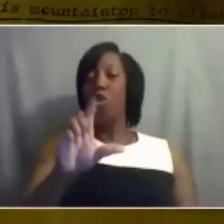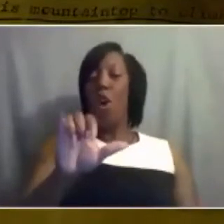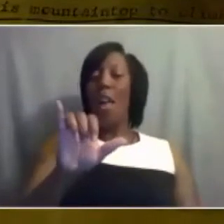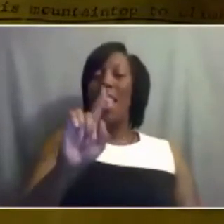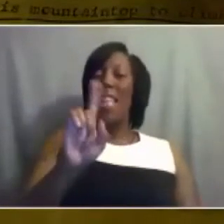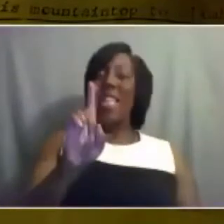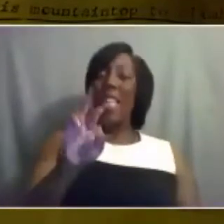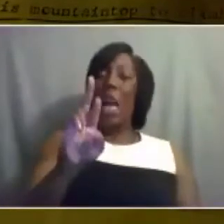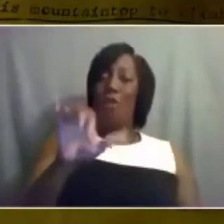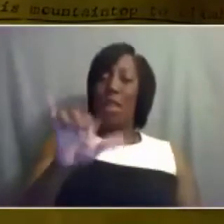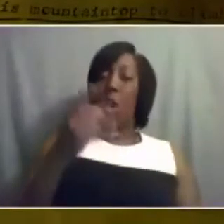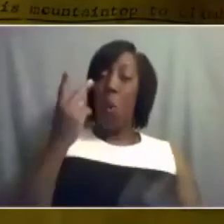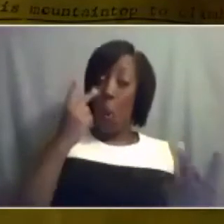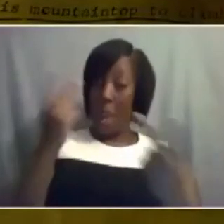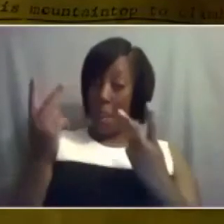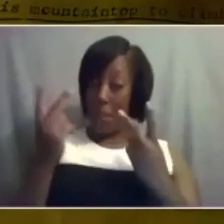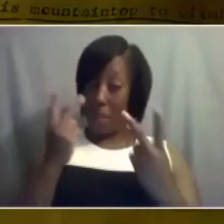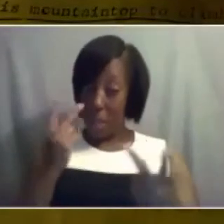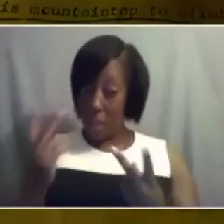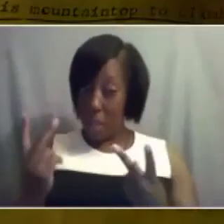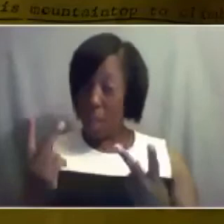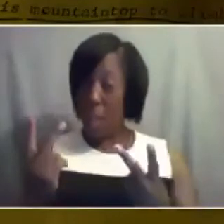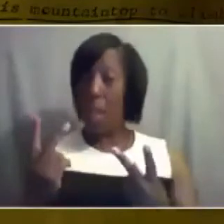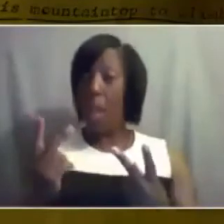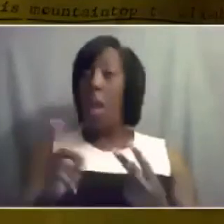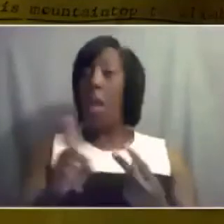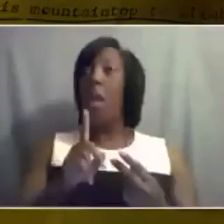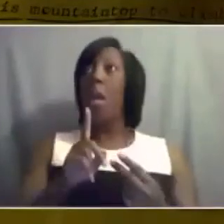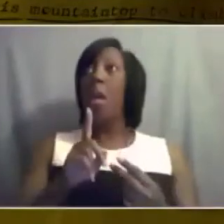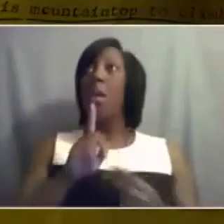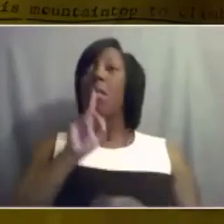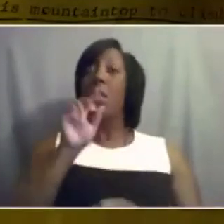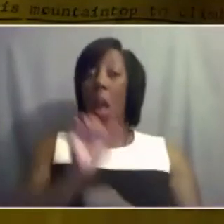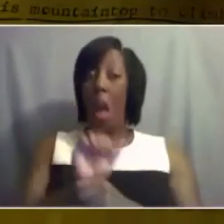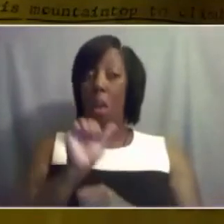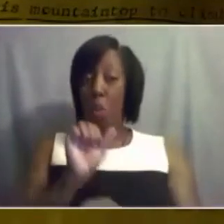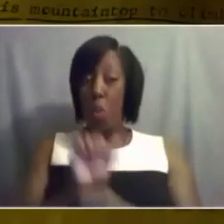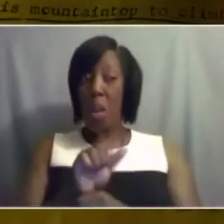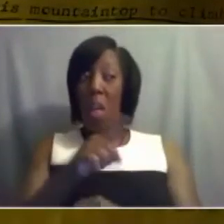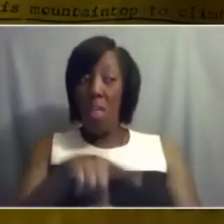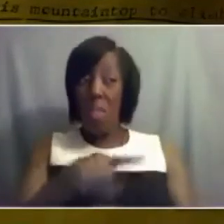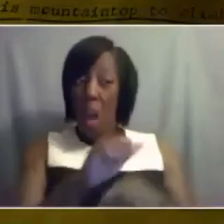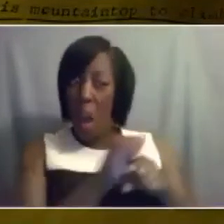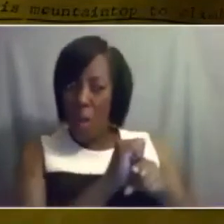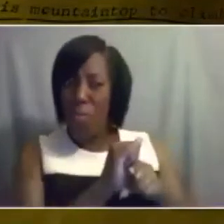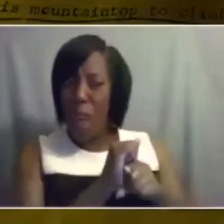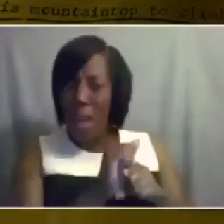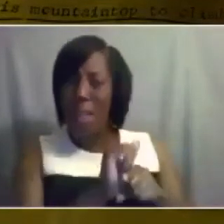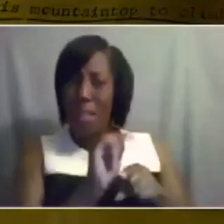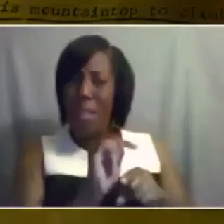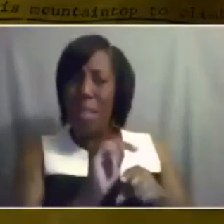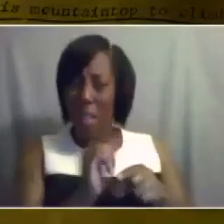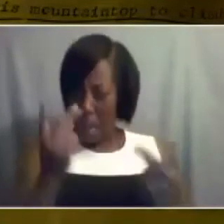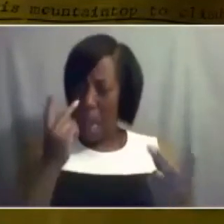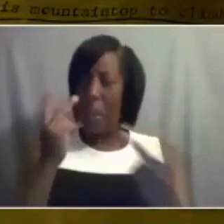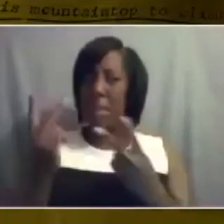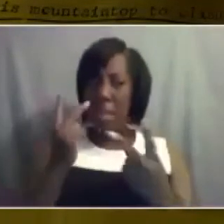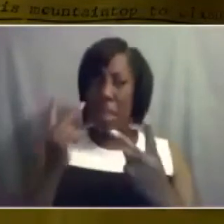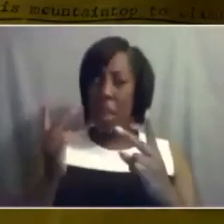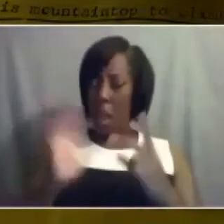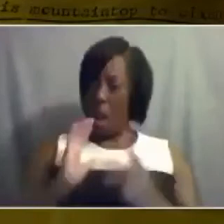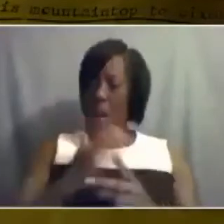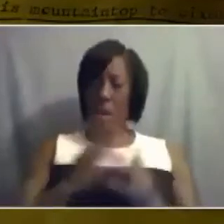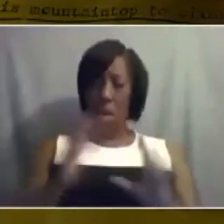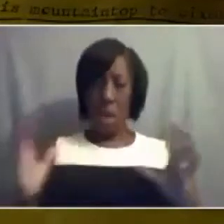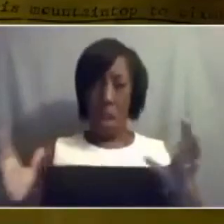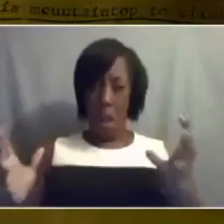seeing in the opposition actually is that they are practicing it, that solidarity is a doing word to them. They are coming together